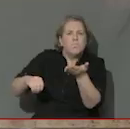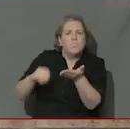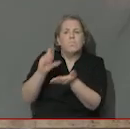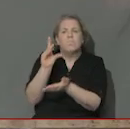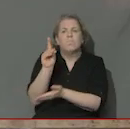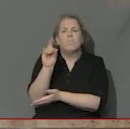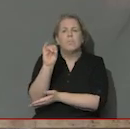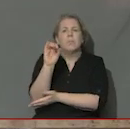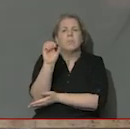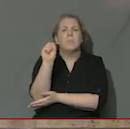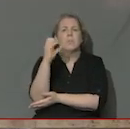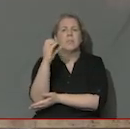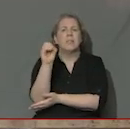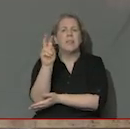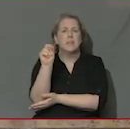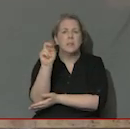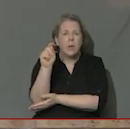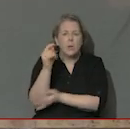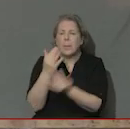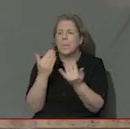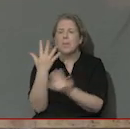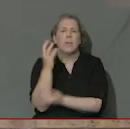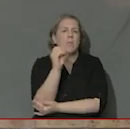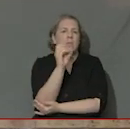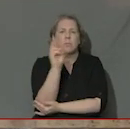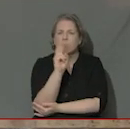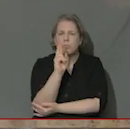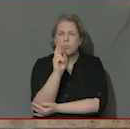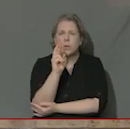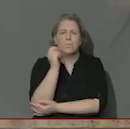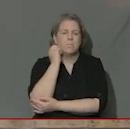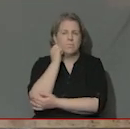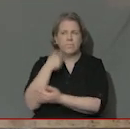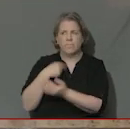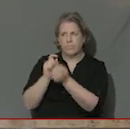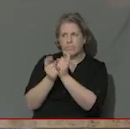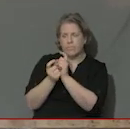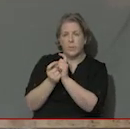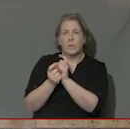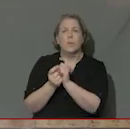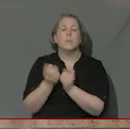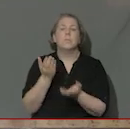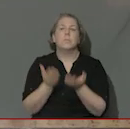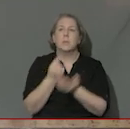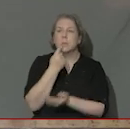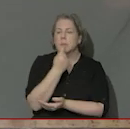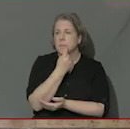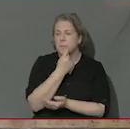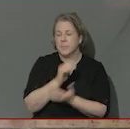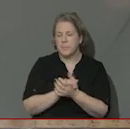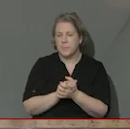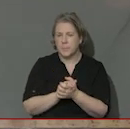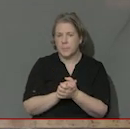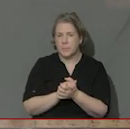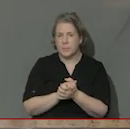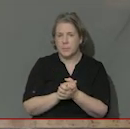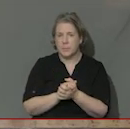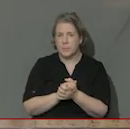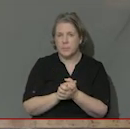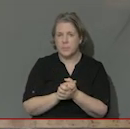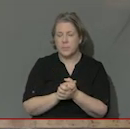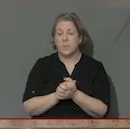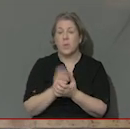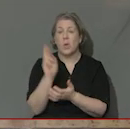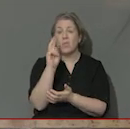Rand, I took a huge amount now. If they say you have 500